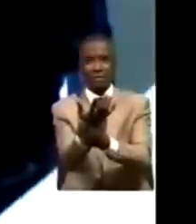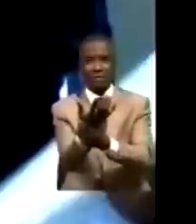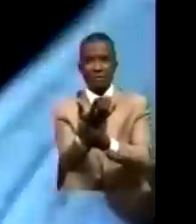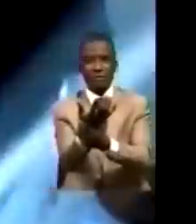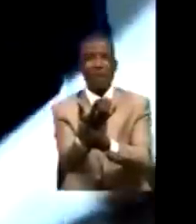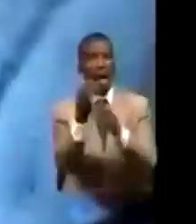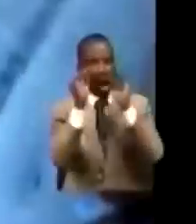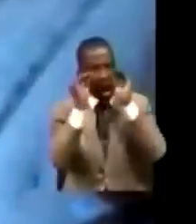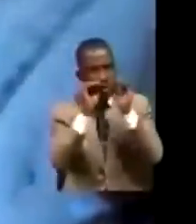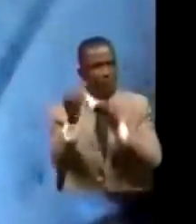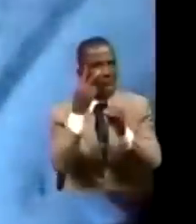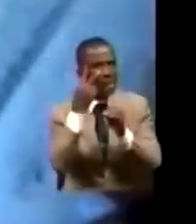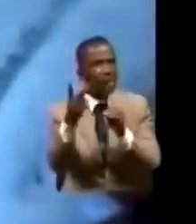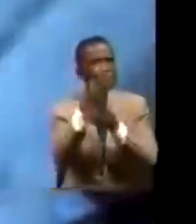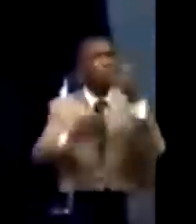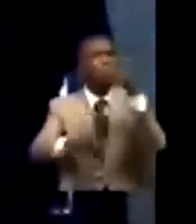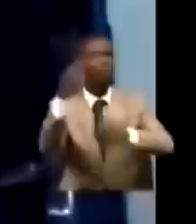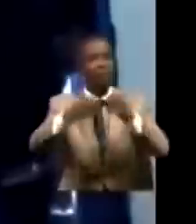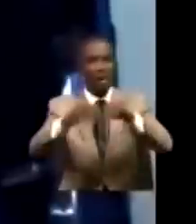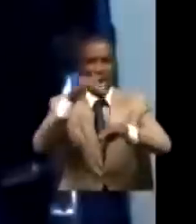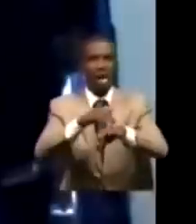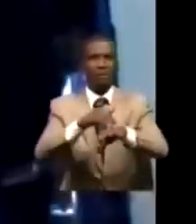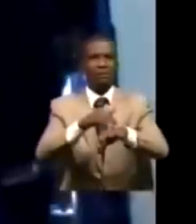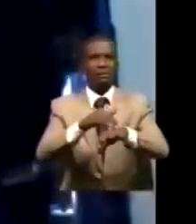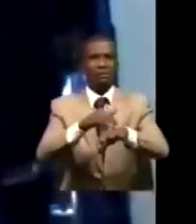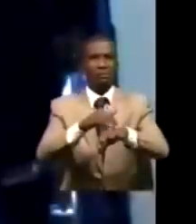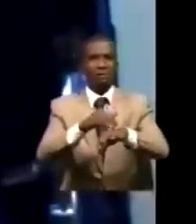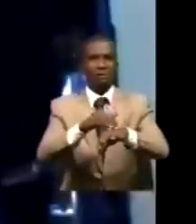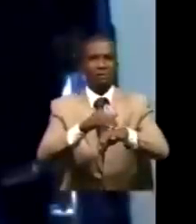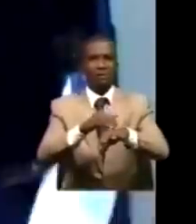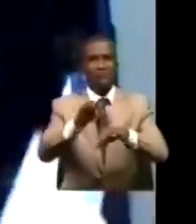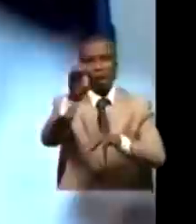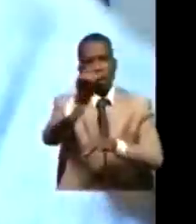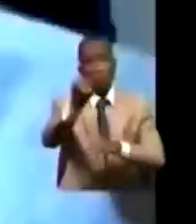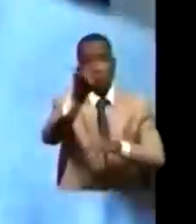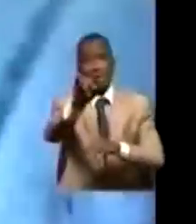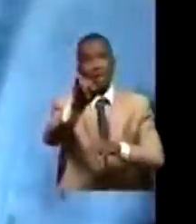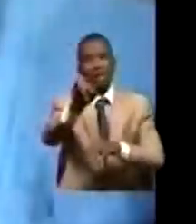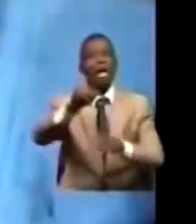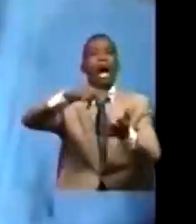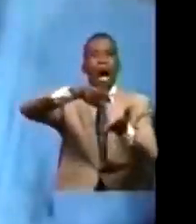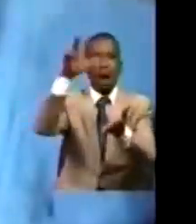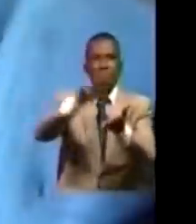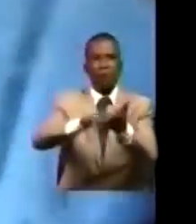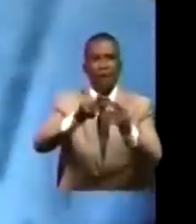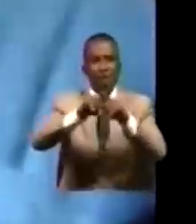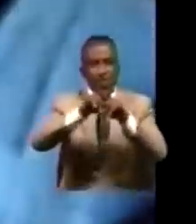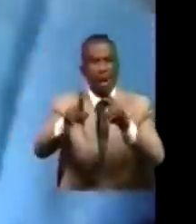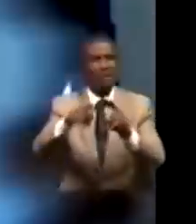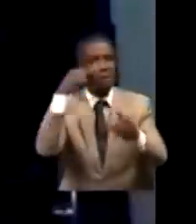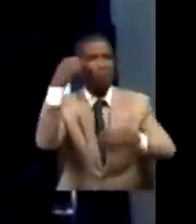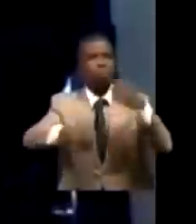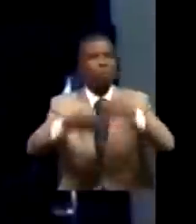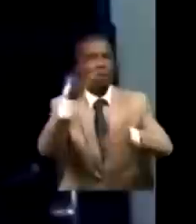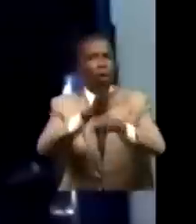I observed some issues with OT. Did you certify or you did not? OT. But I certified. But I observed some challenges